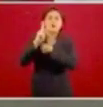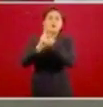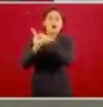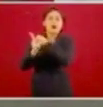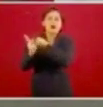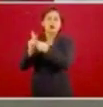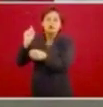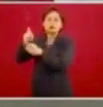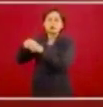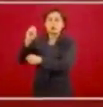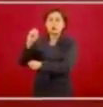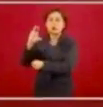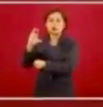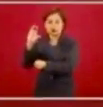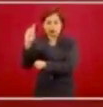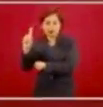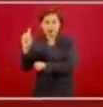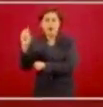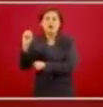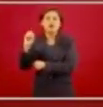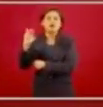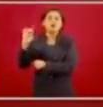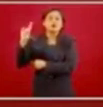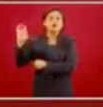other countries,